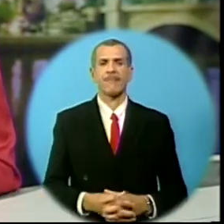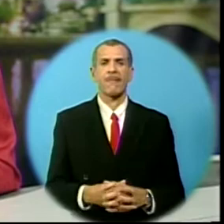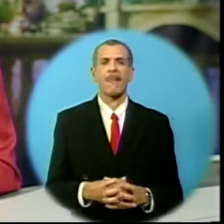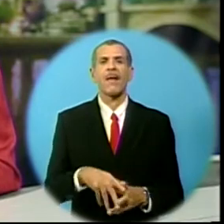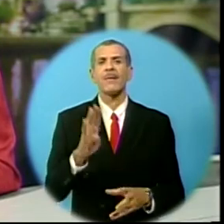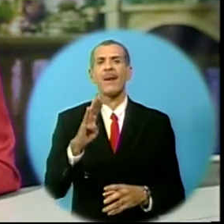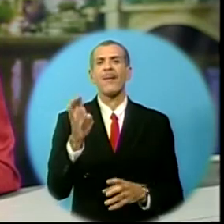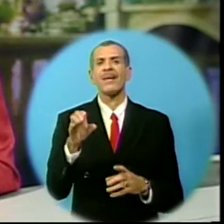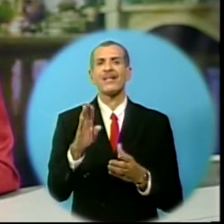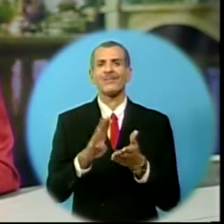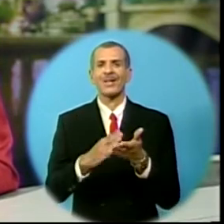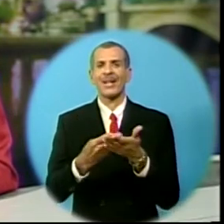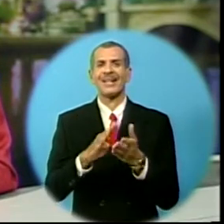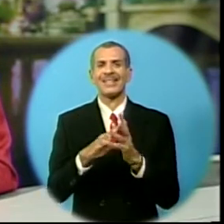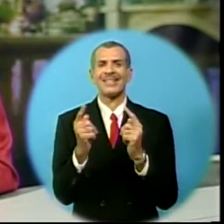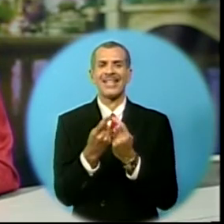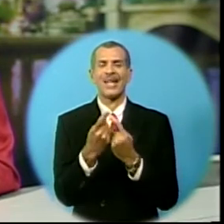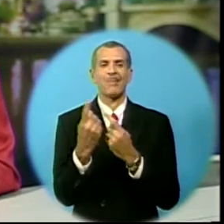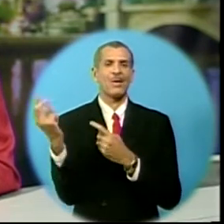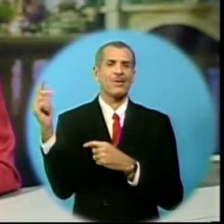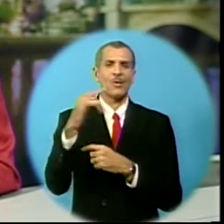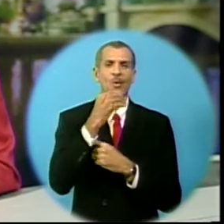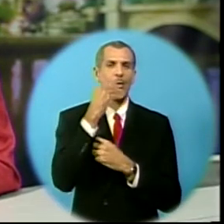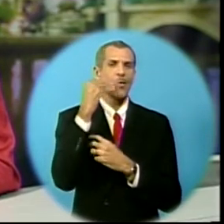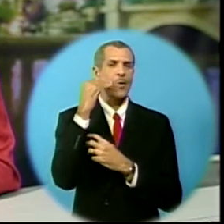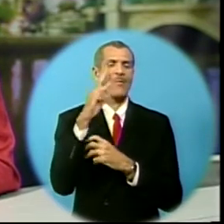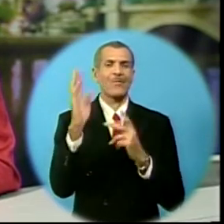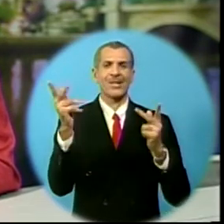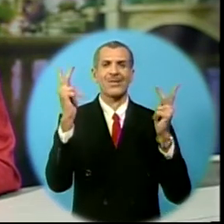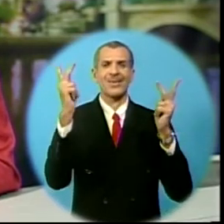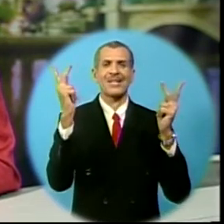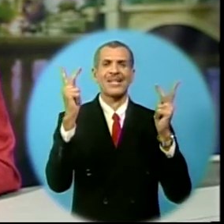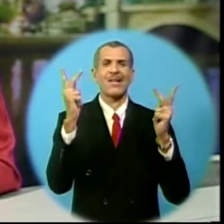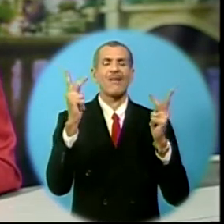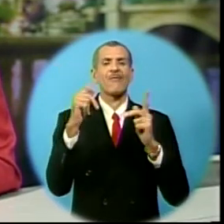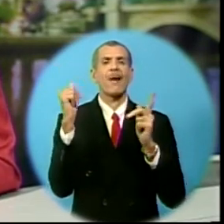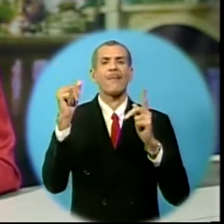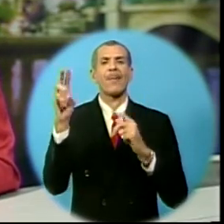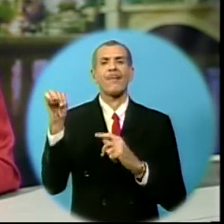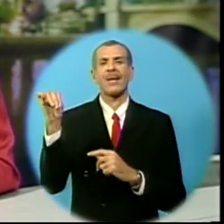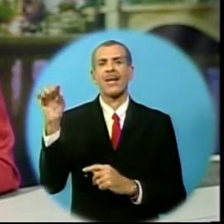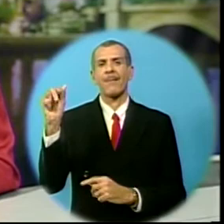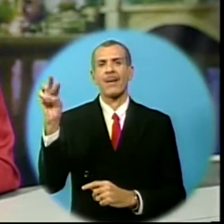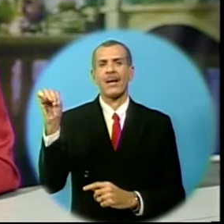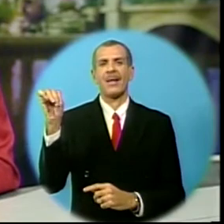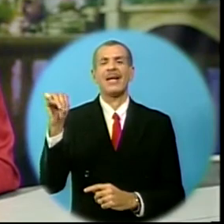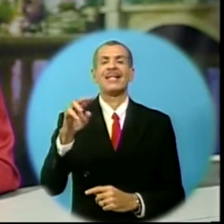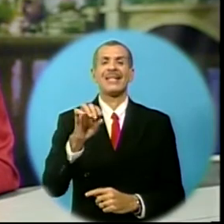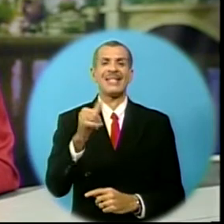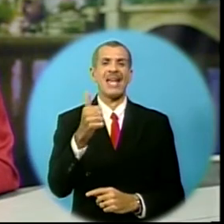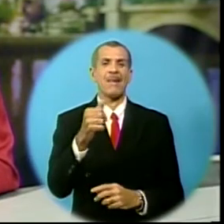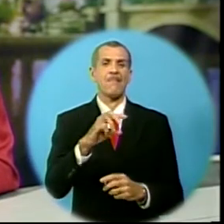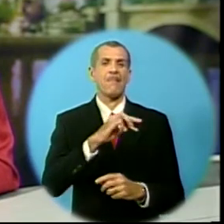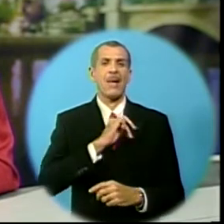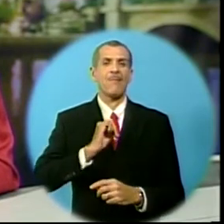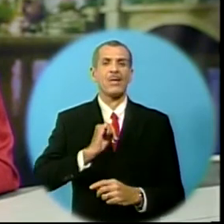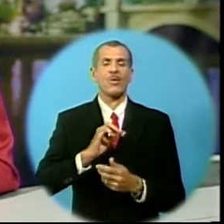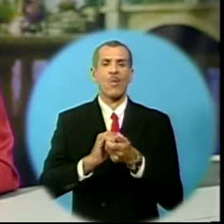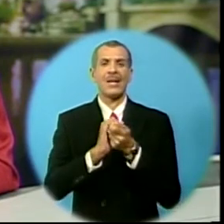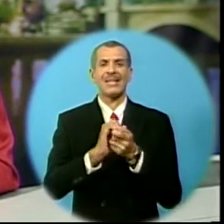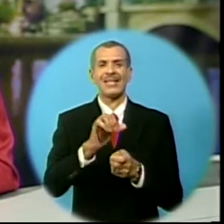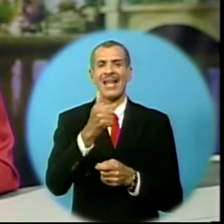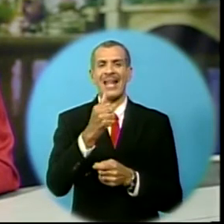has returned home victorious from this year's Taste of the Caribbean competition in Miami. The 10-member team won 11